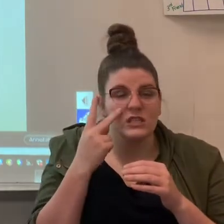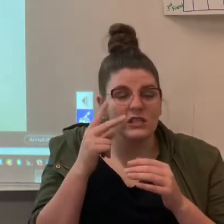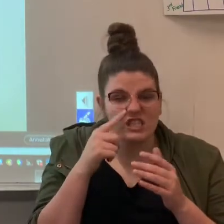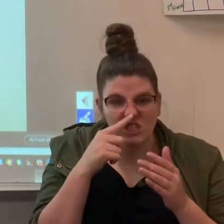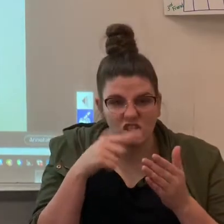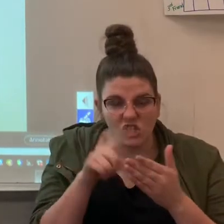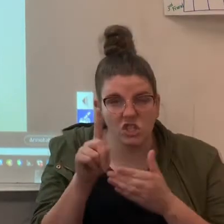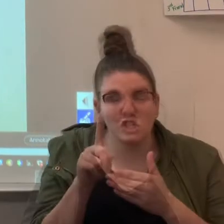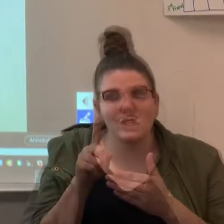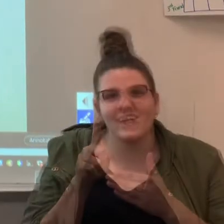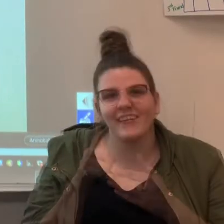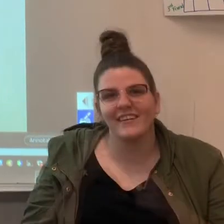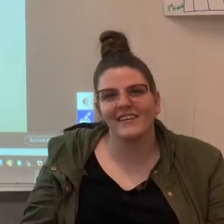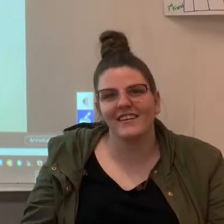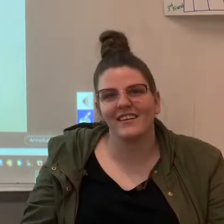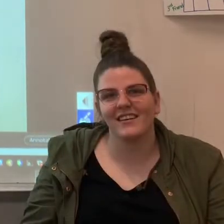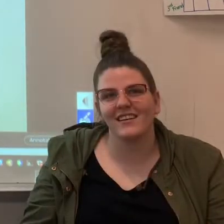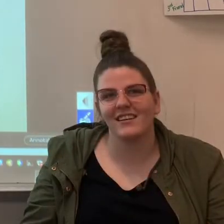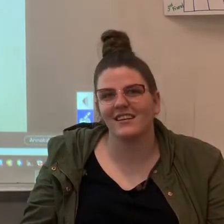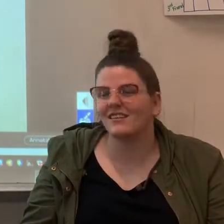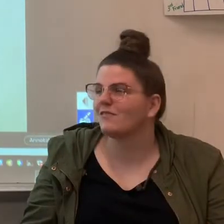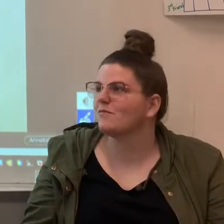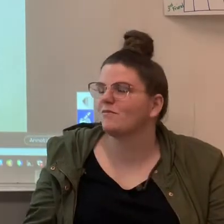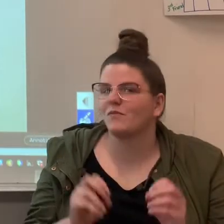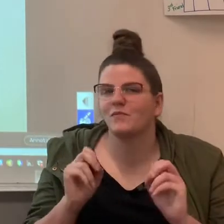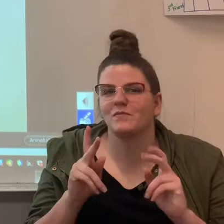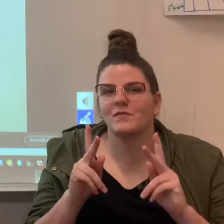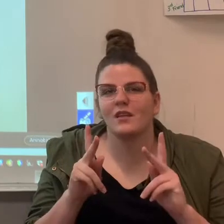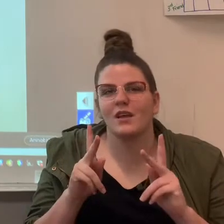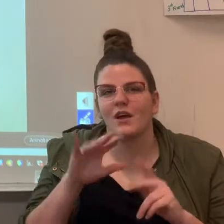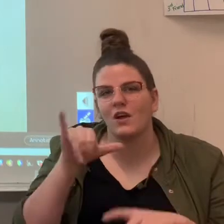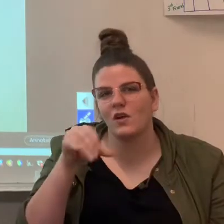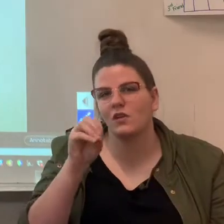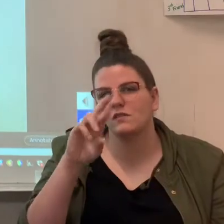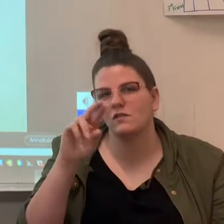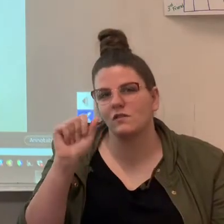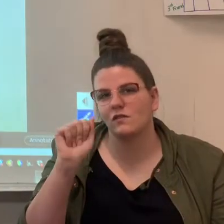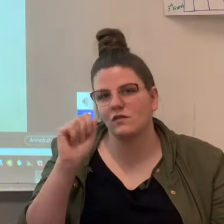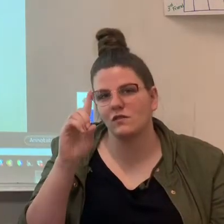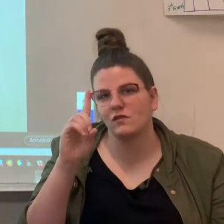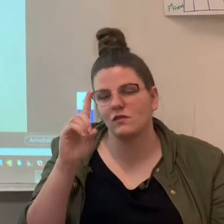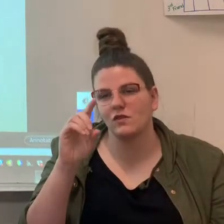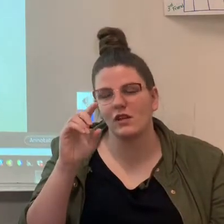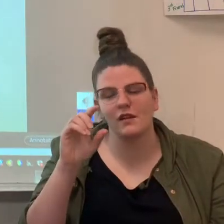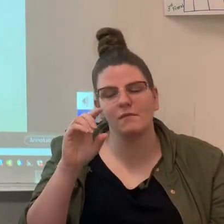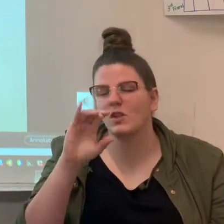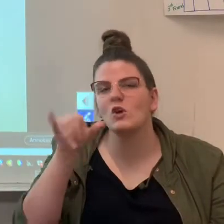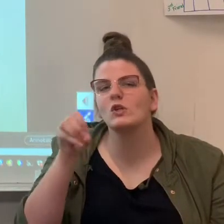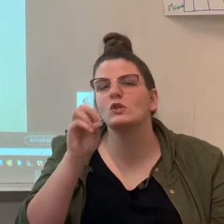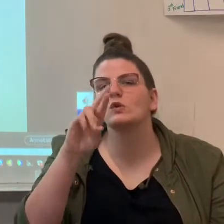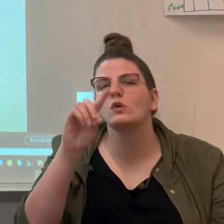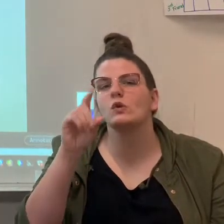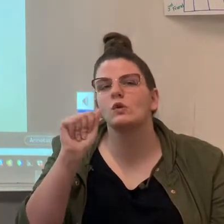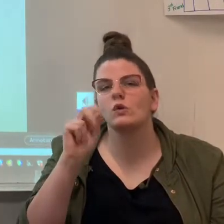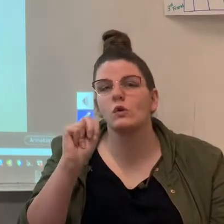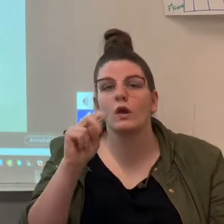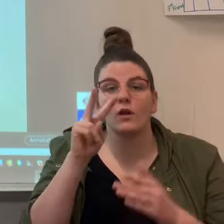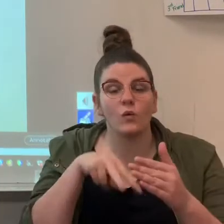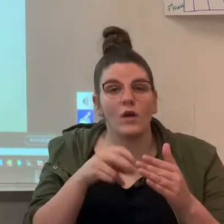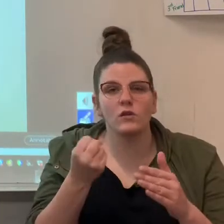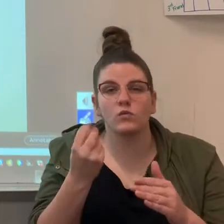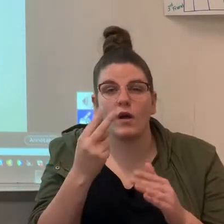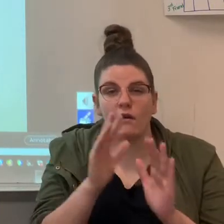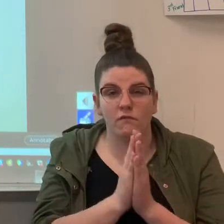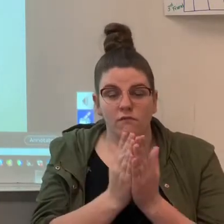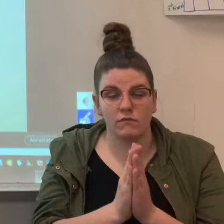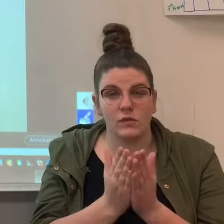doesn't have 3 that can go into it as well. All right. Jordan read 12 books last month. Of the books, so the